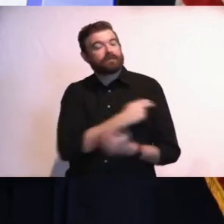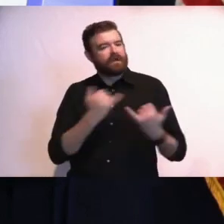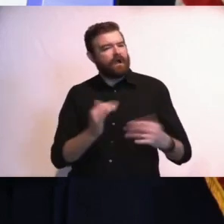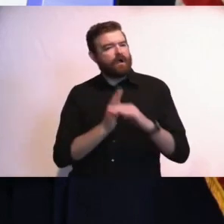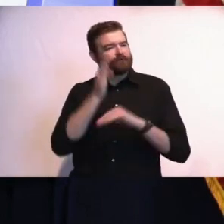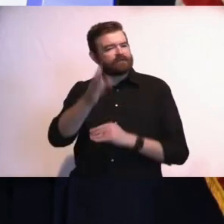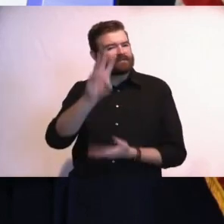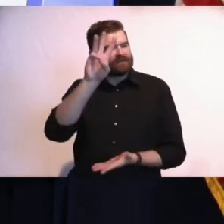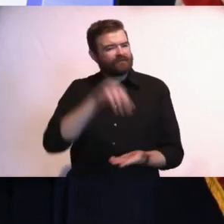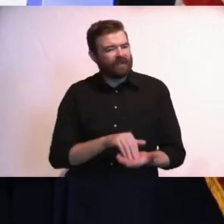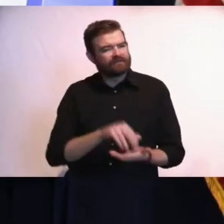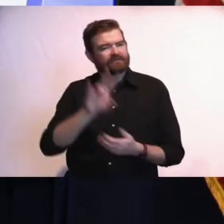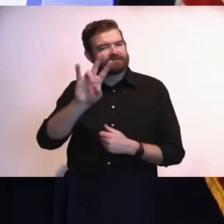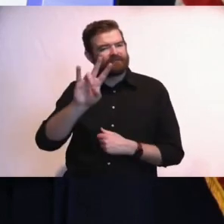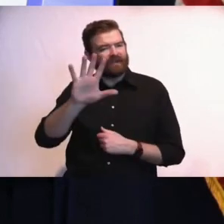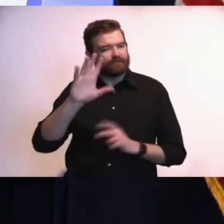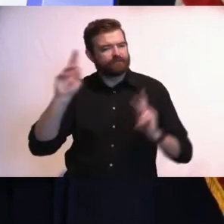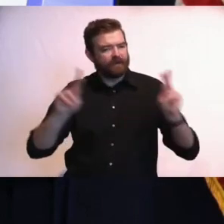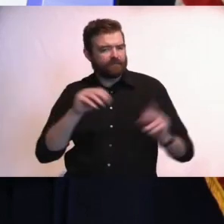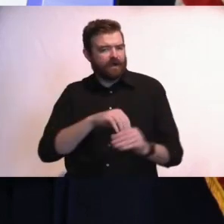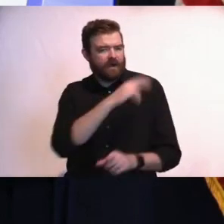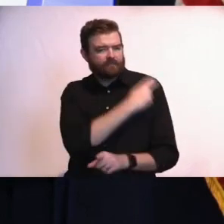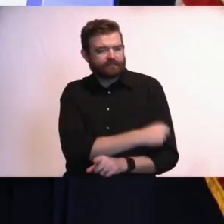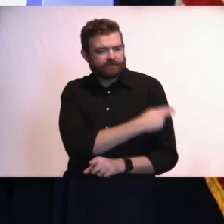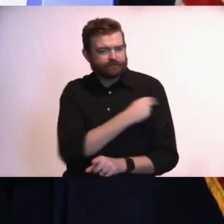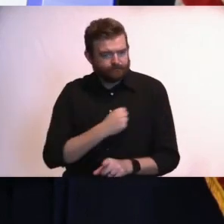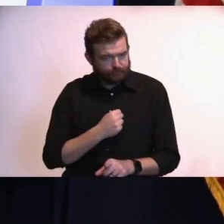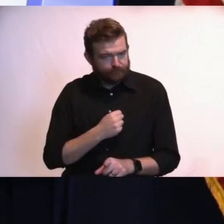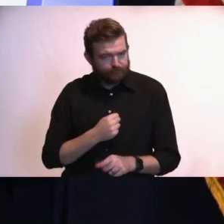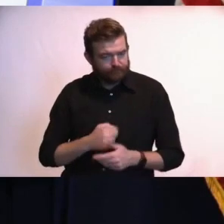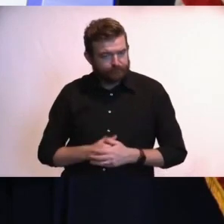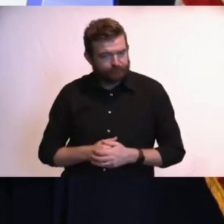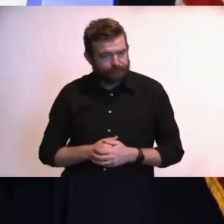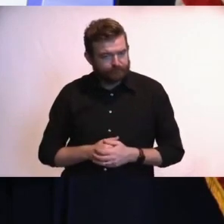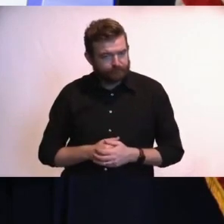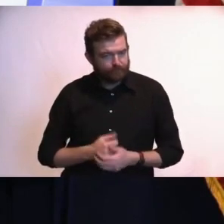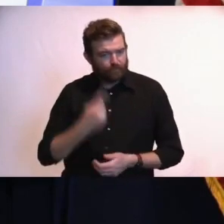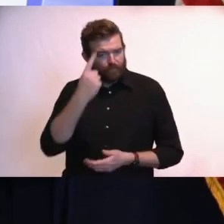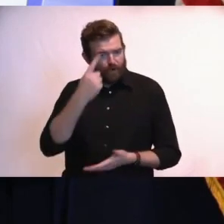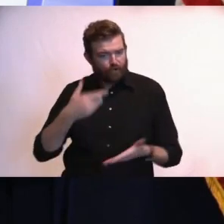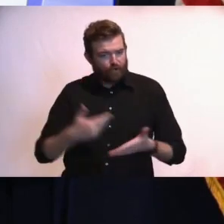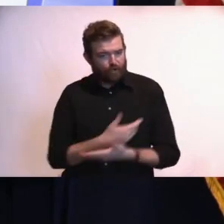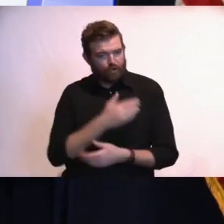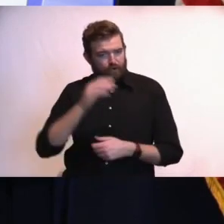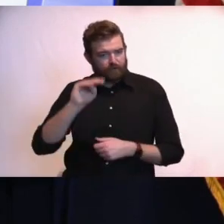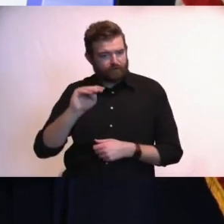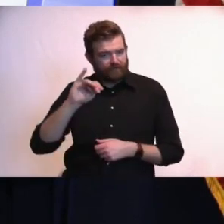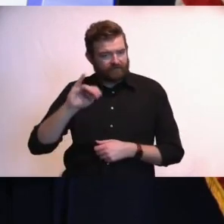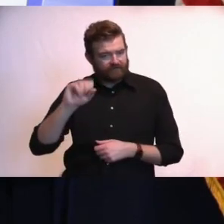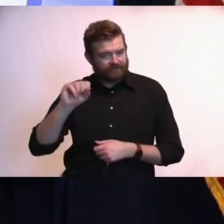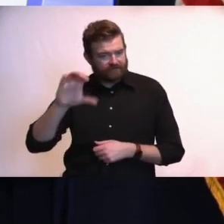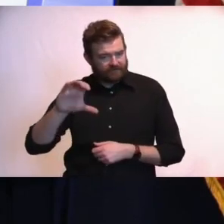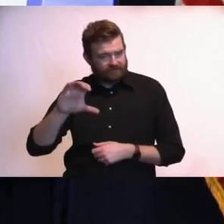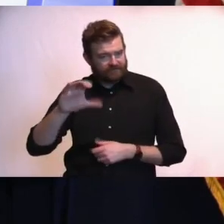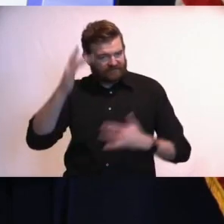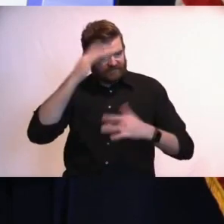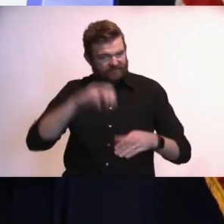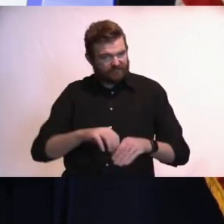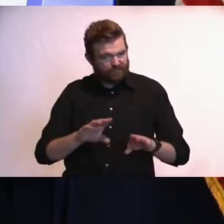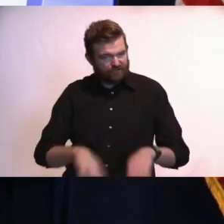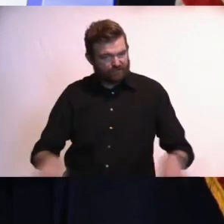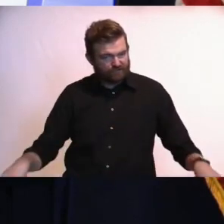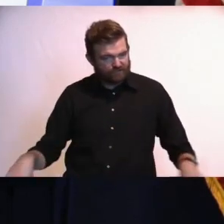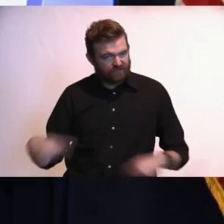6,075 hospitalizations. There has been 1 new case of multisystem inflammatory syndrome in children since our last